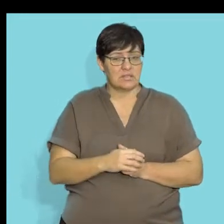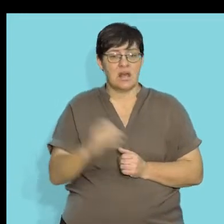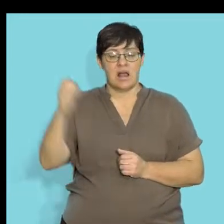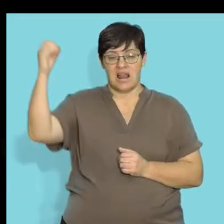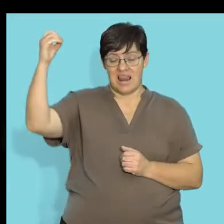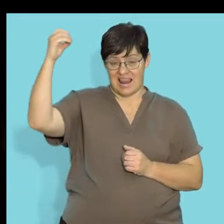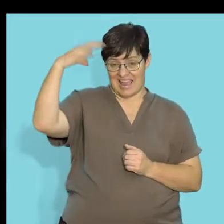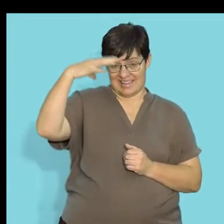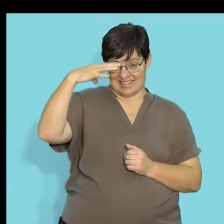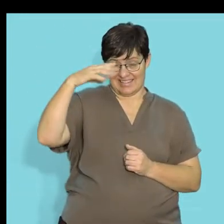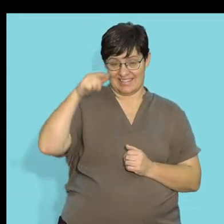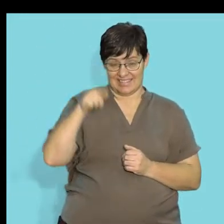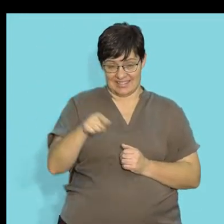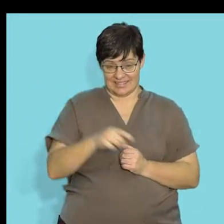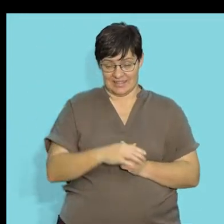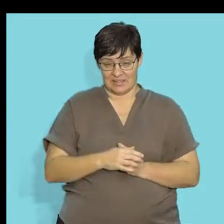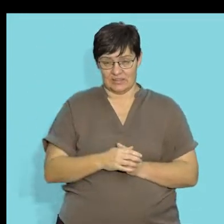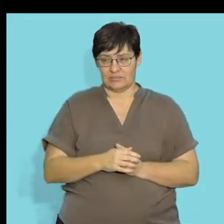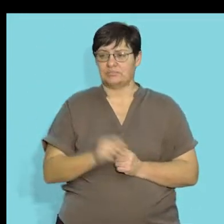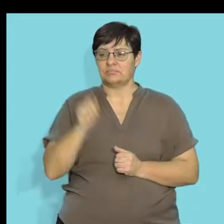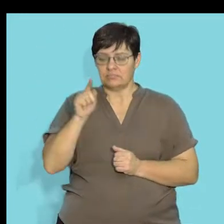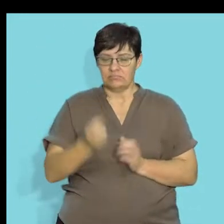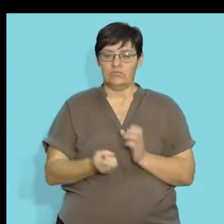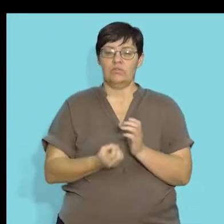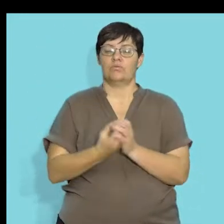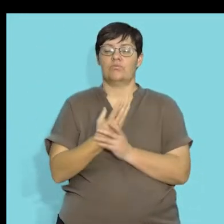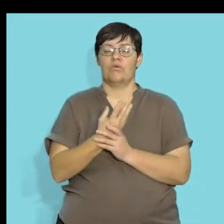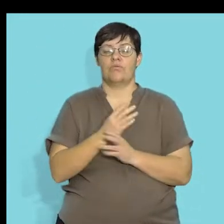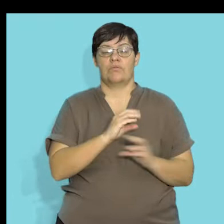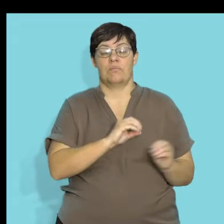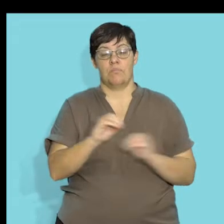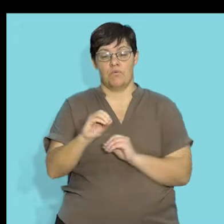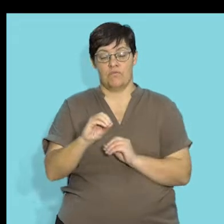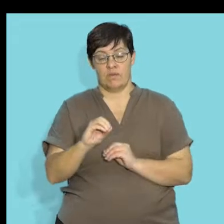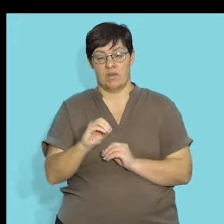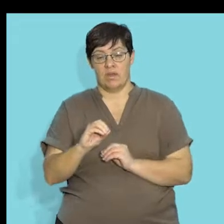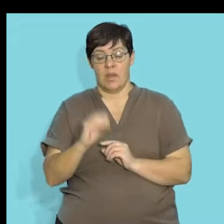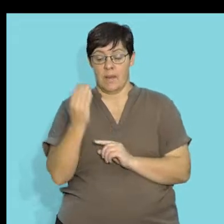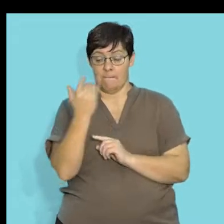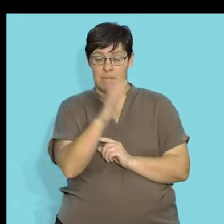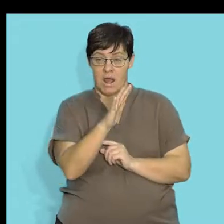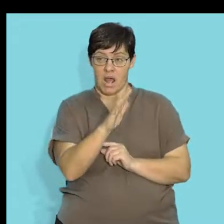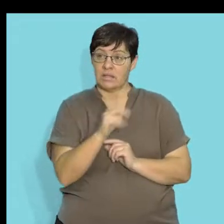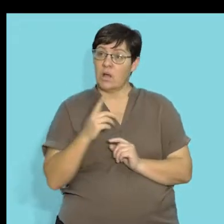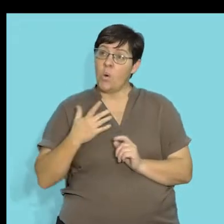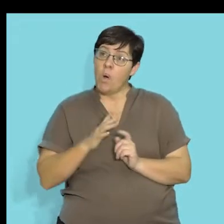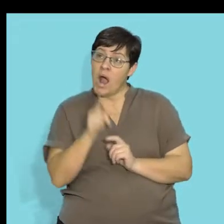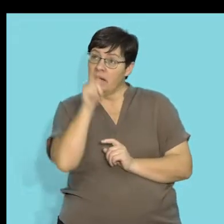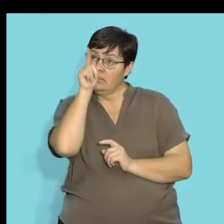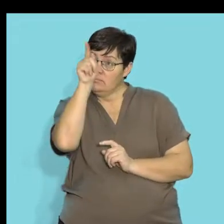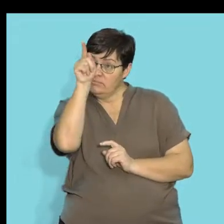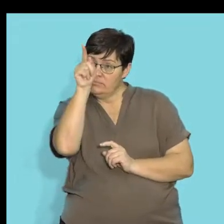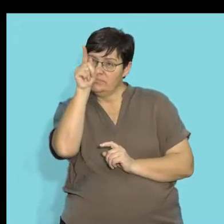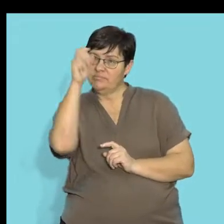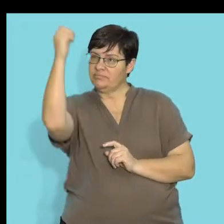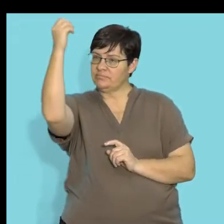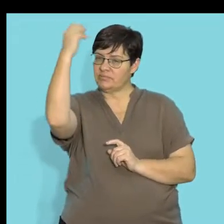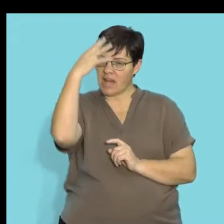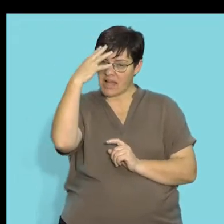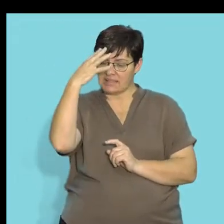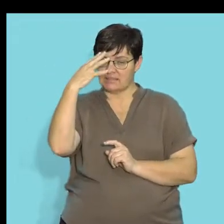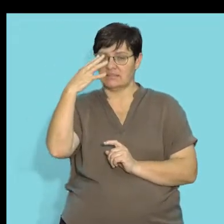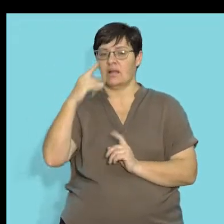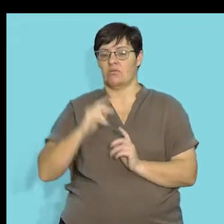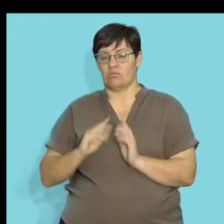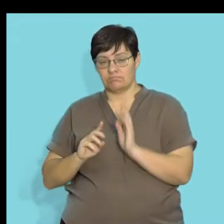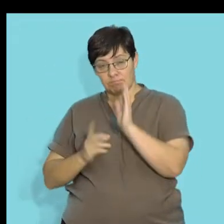light. So phototropism is the growth movement of the part of a plant in response to a